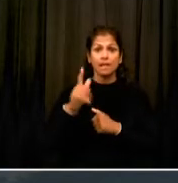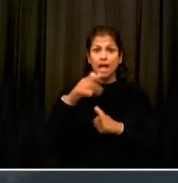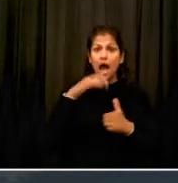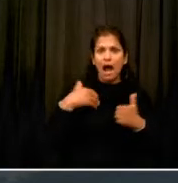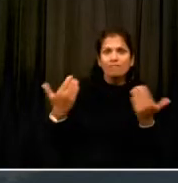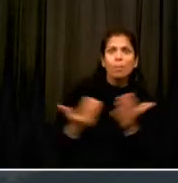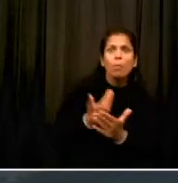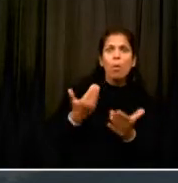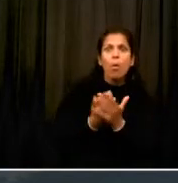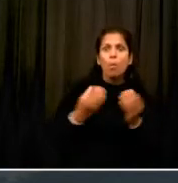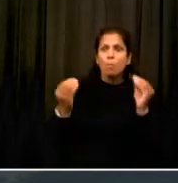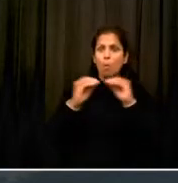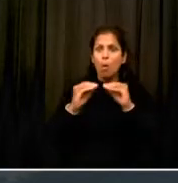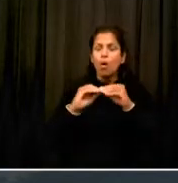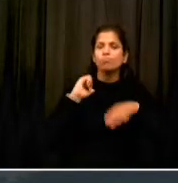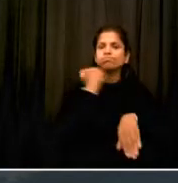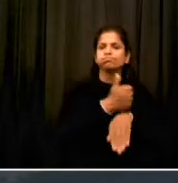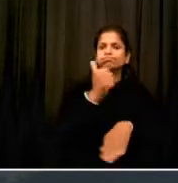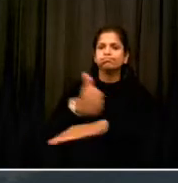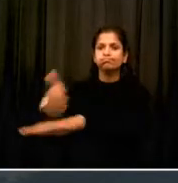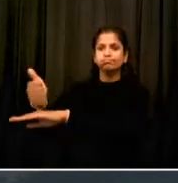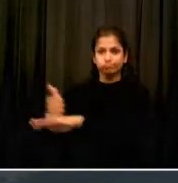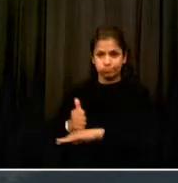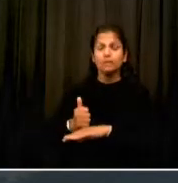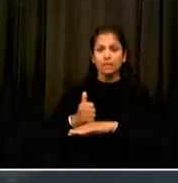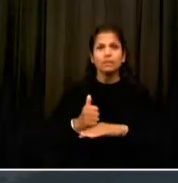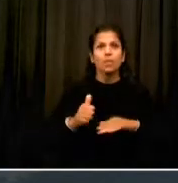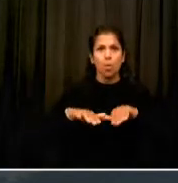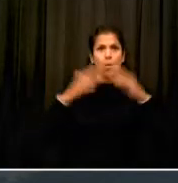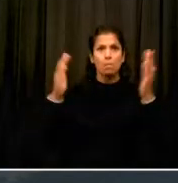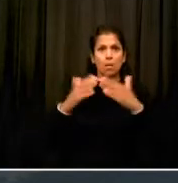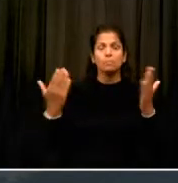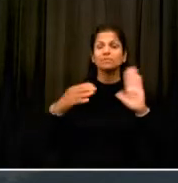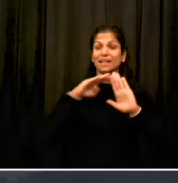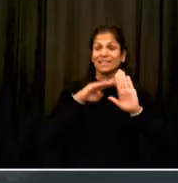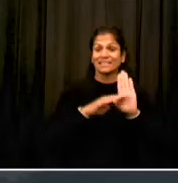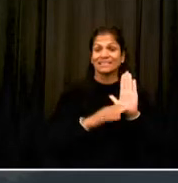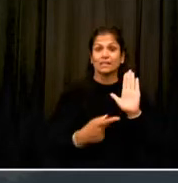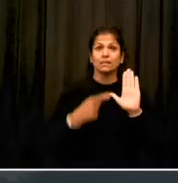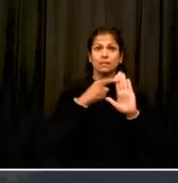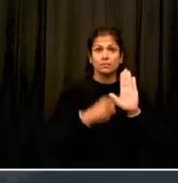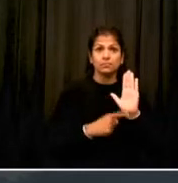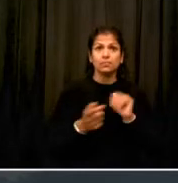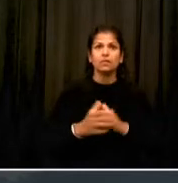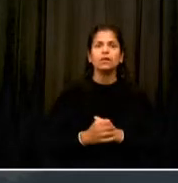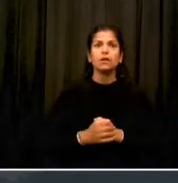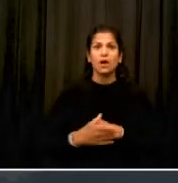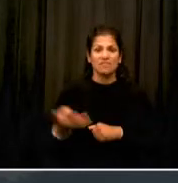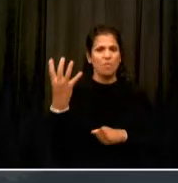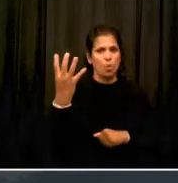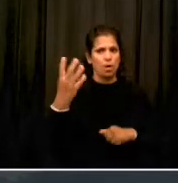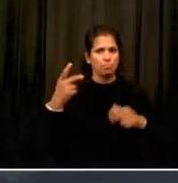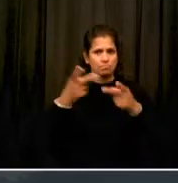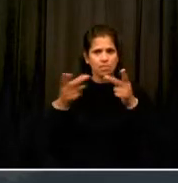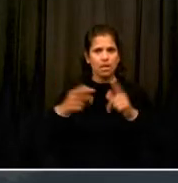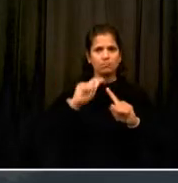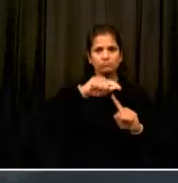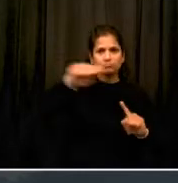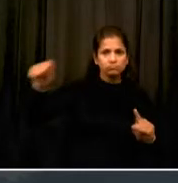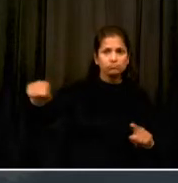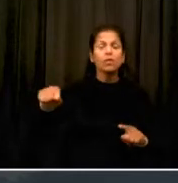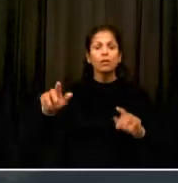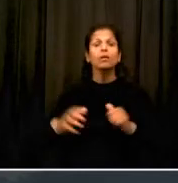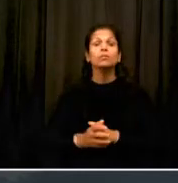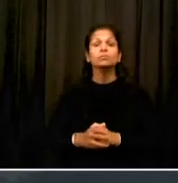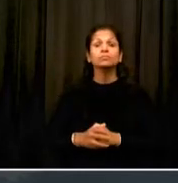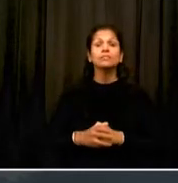and Brooklyn. And this, with other actions, will allow us to expand testing in New York City to 50,000 tests per day. This is the number we've been wanting to